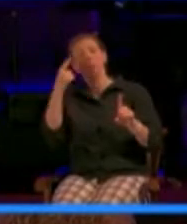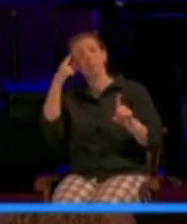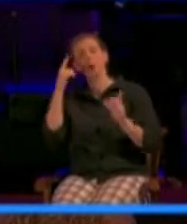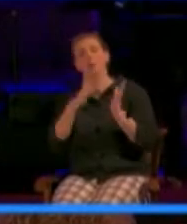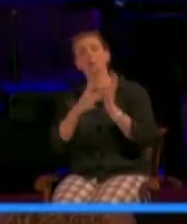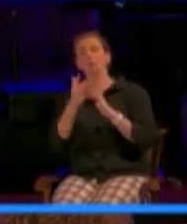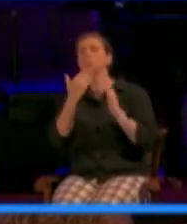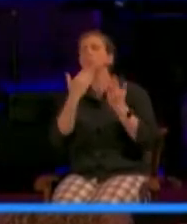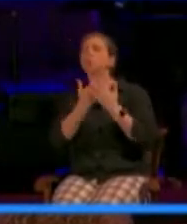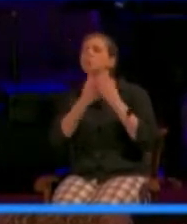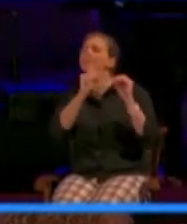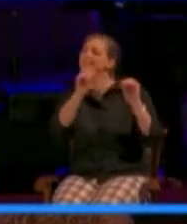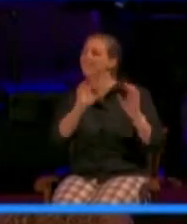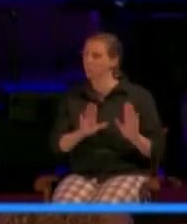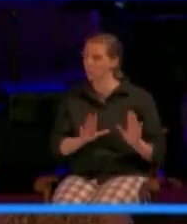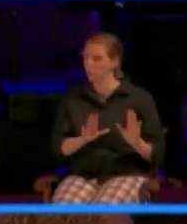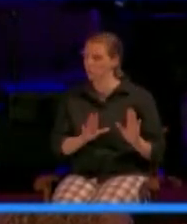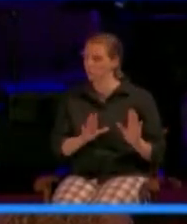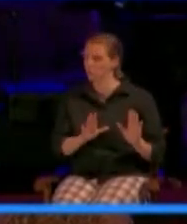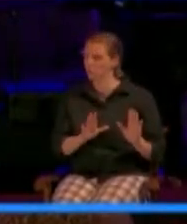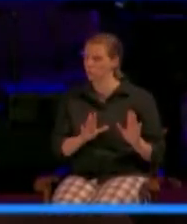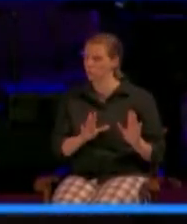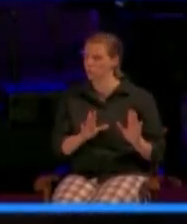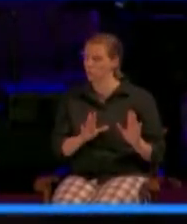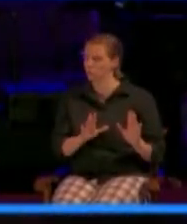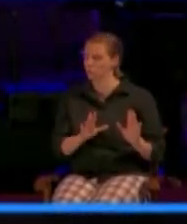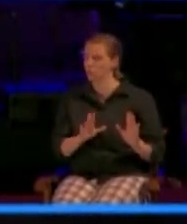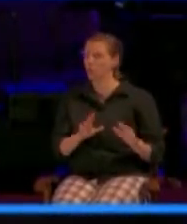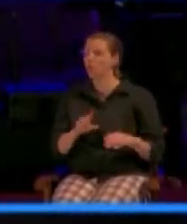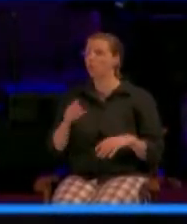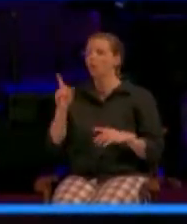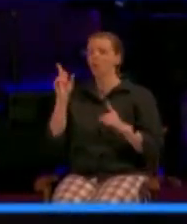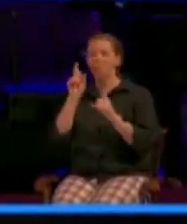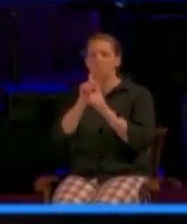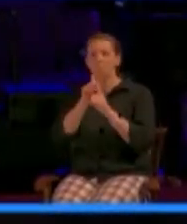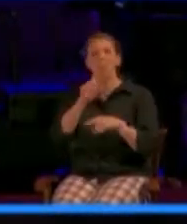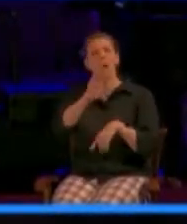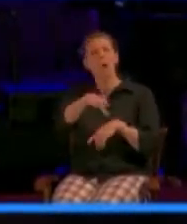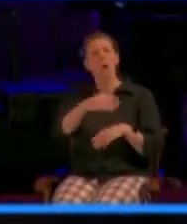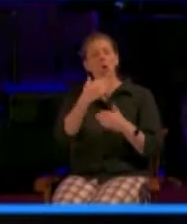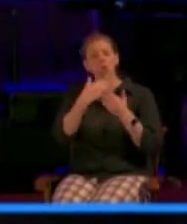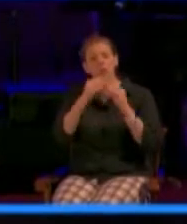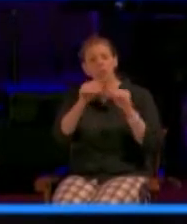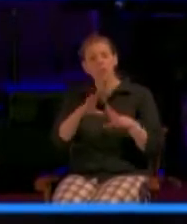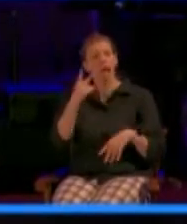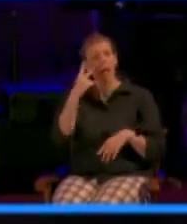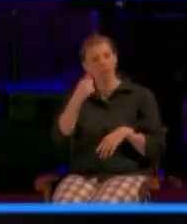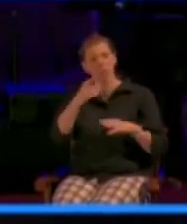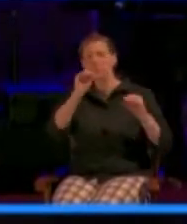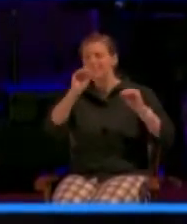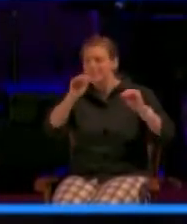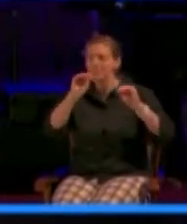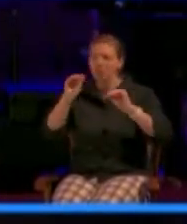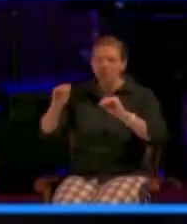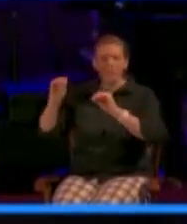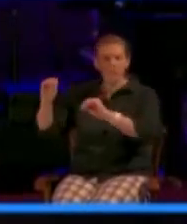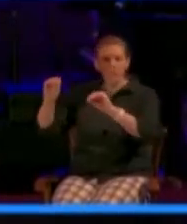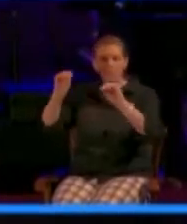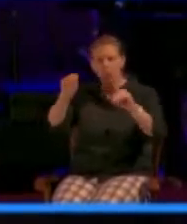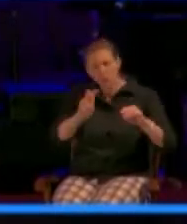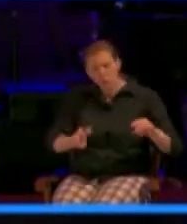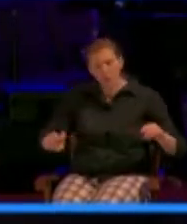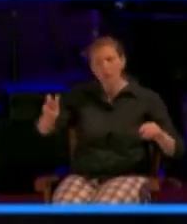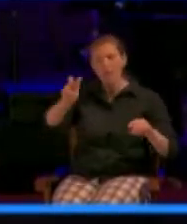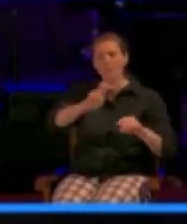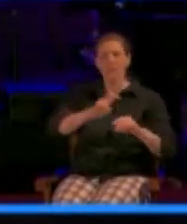you live. I've listened to you preach. I've seen the miracles you do. You're not run of the mill. You're good. But he